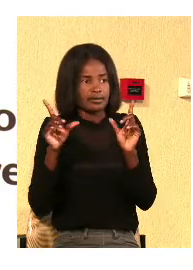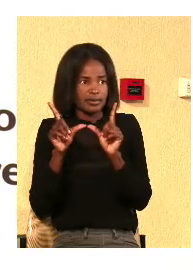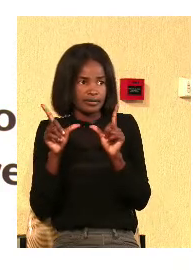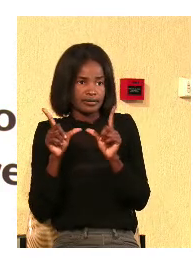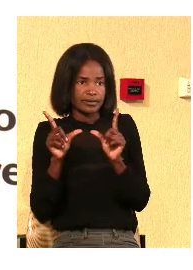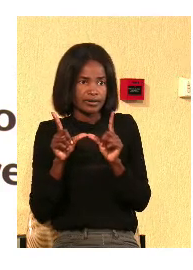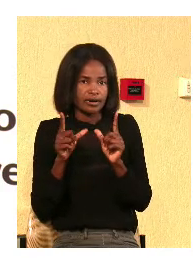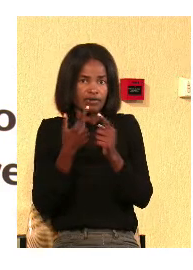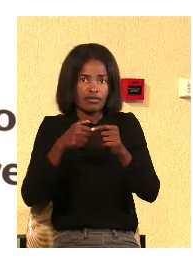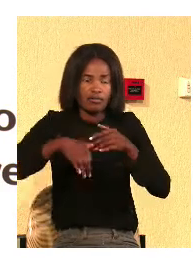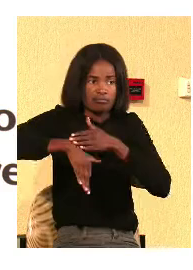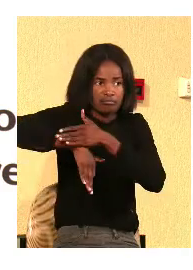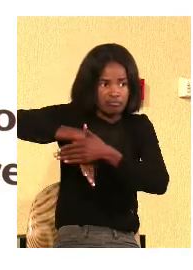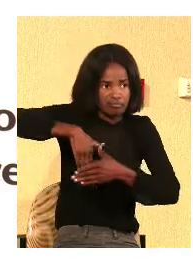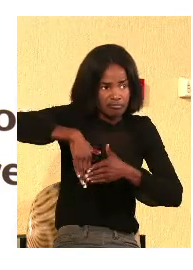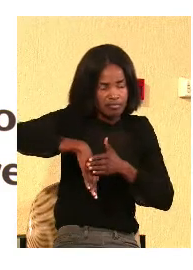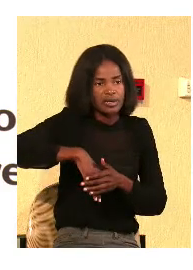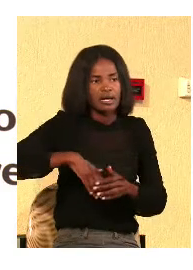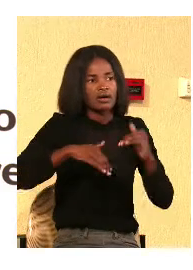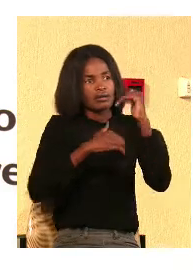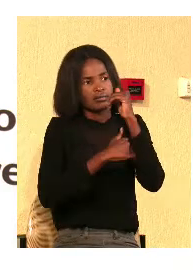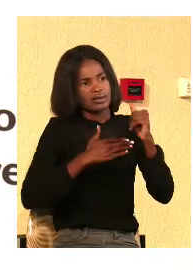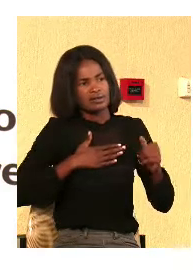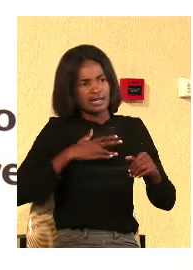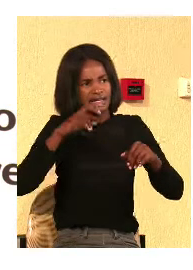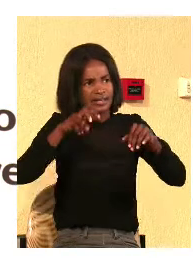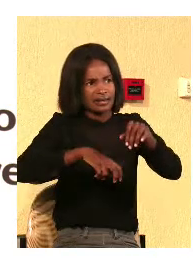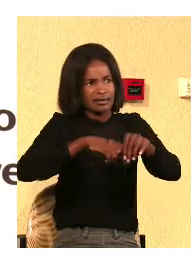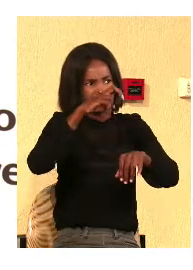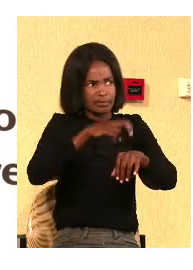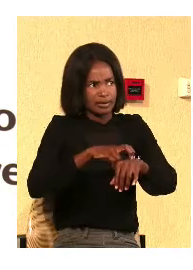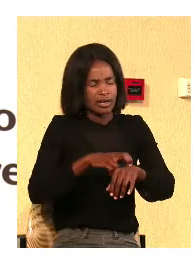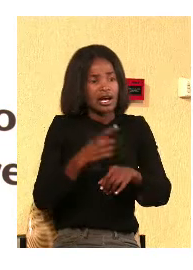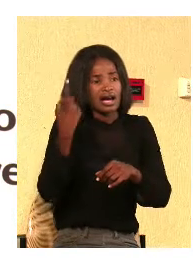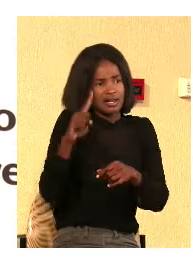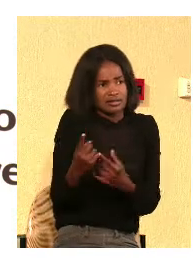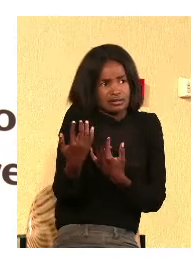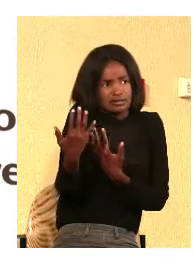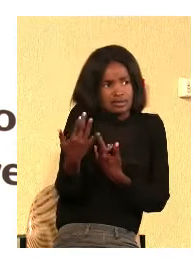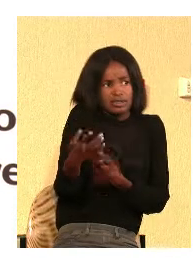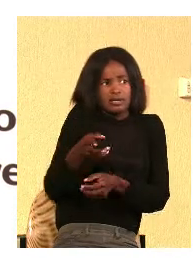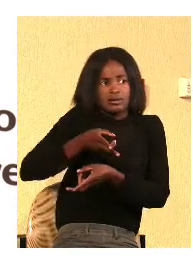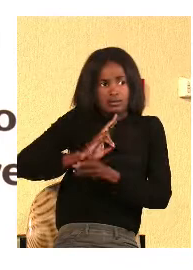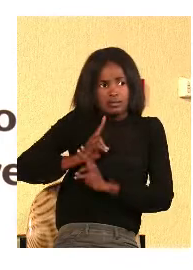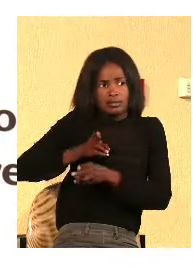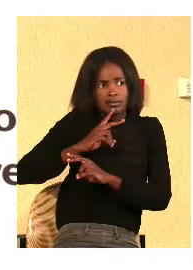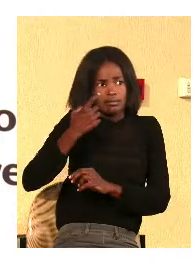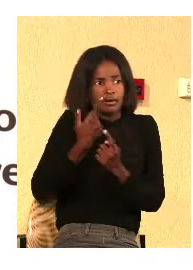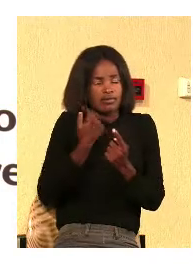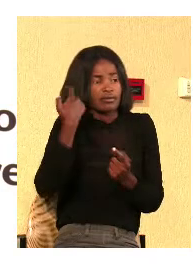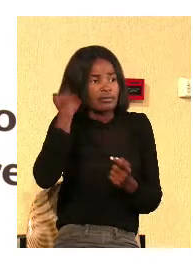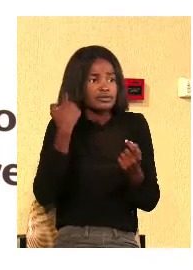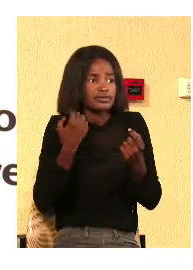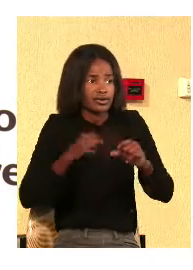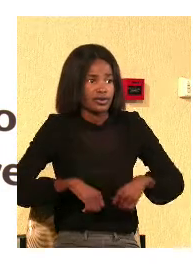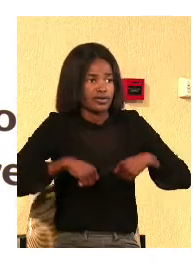Windhoek. So we are ready together, directed by the ministry. We are in one team. We